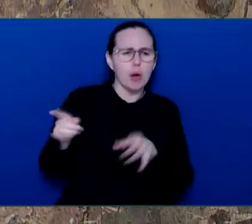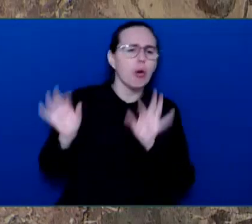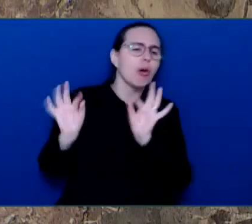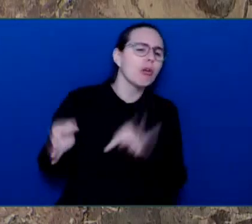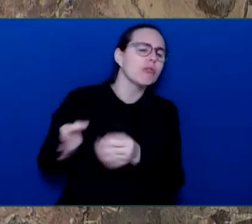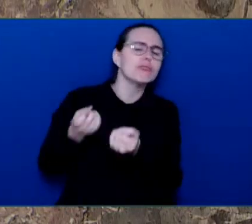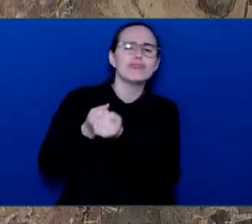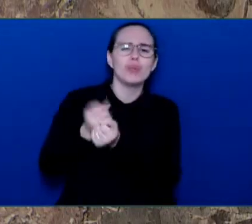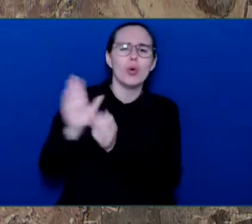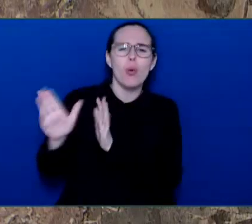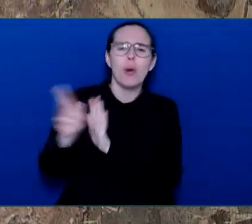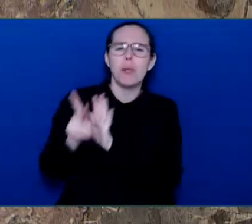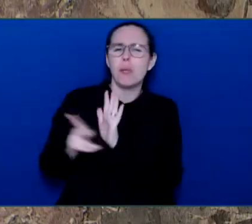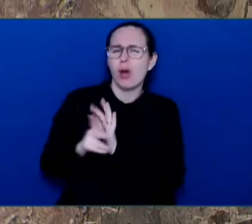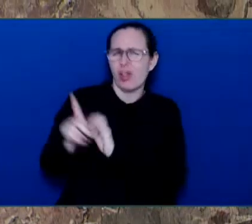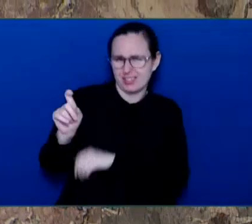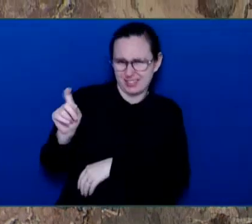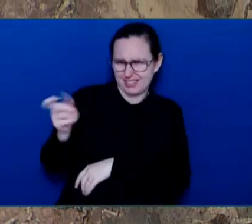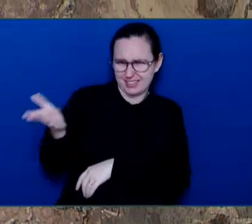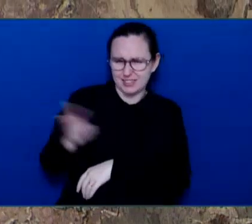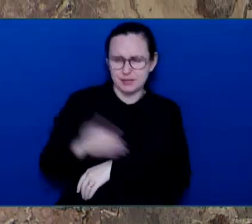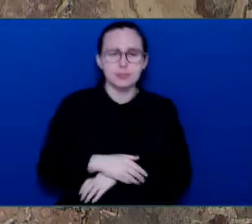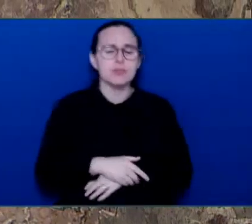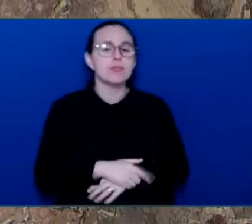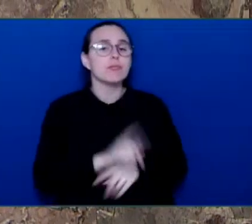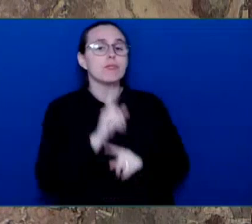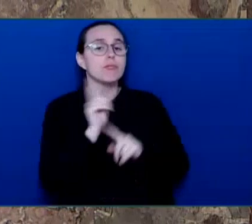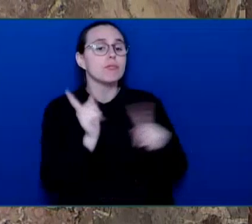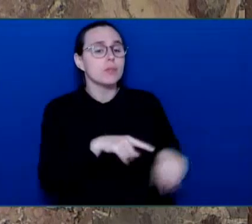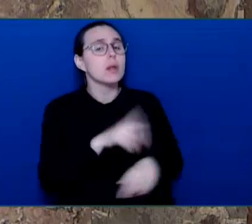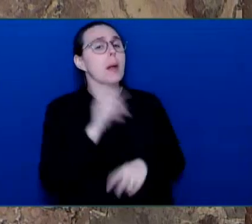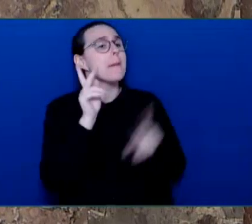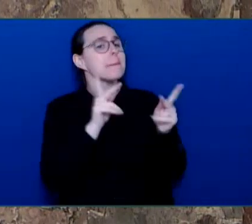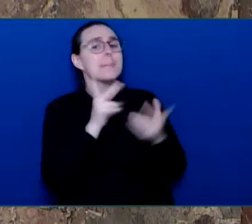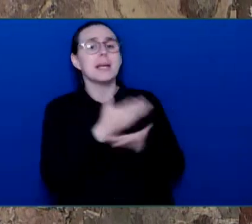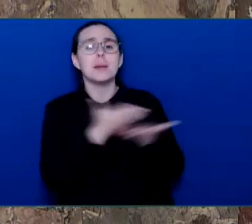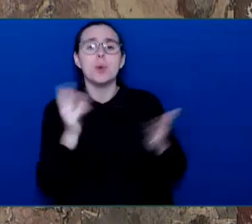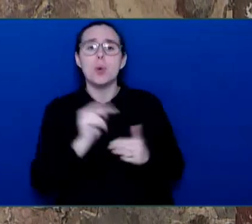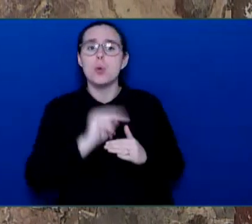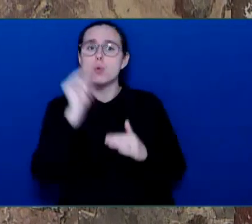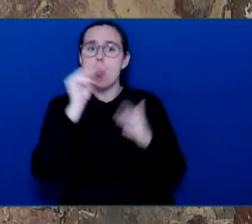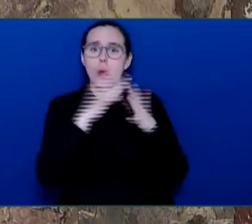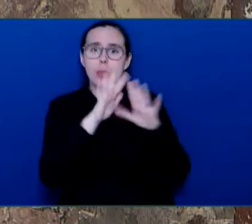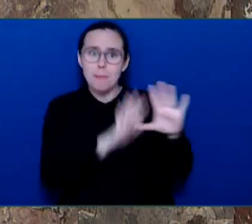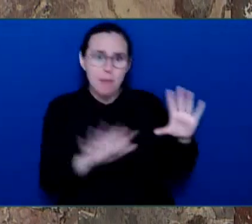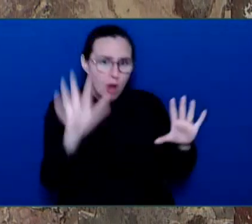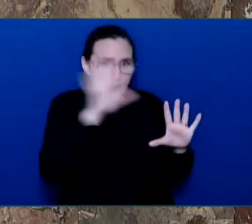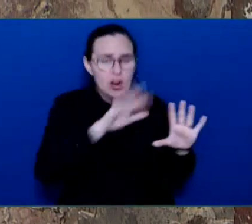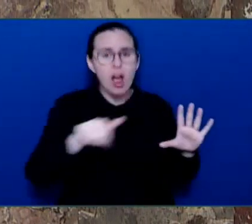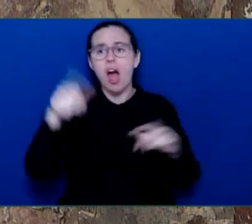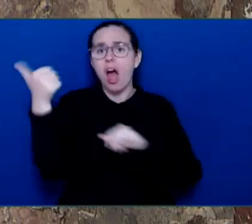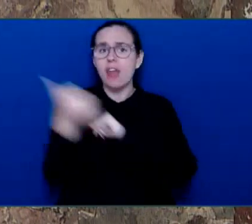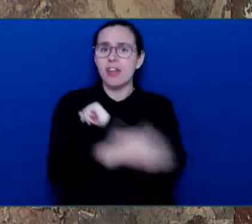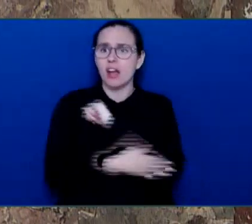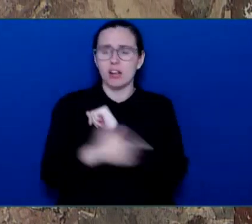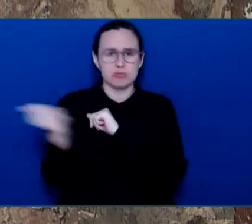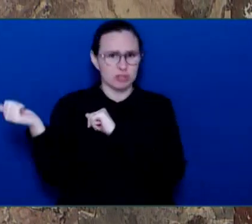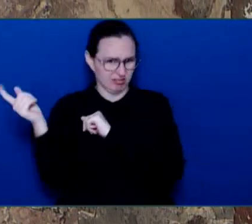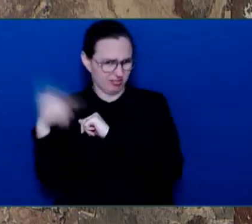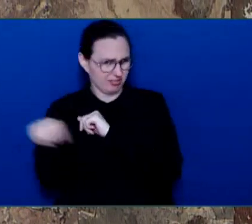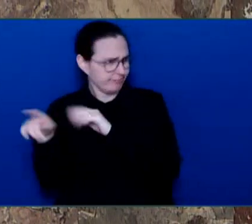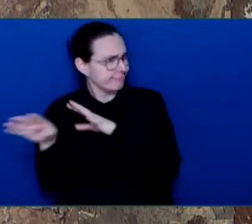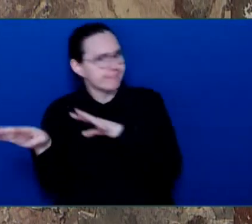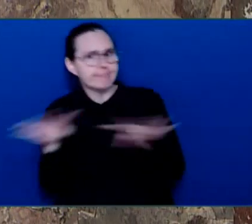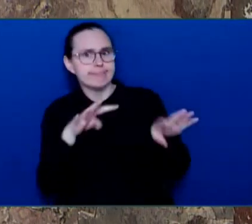North America and, in fact, overseas point to Clean BC as one of the leading climate plans in North America,